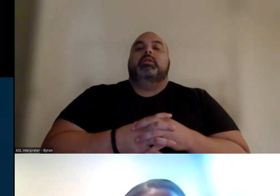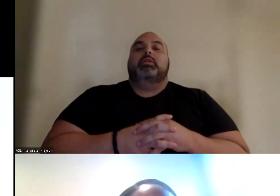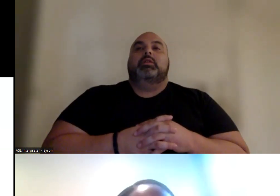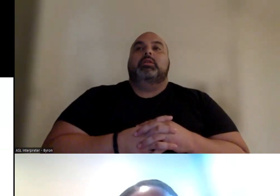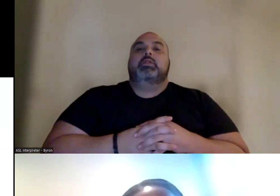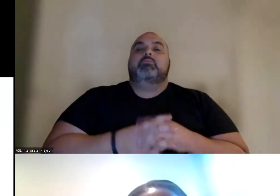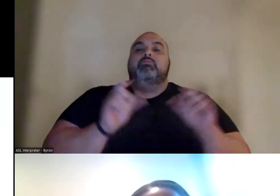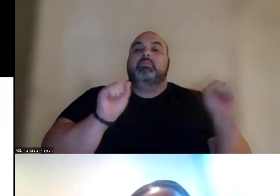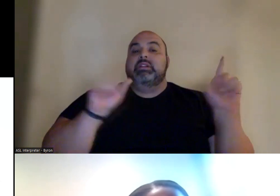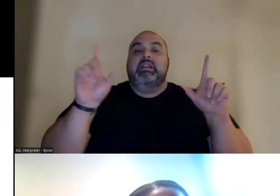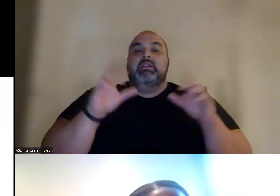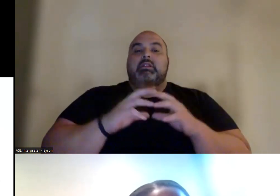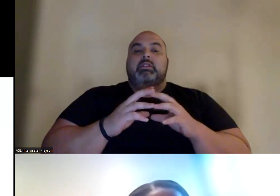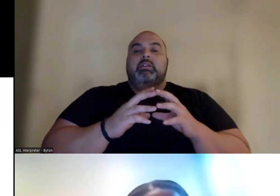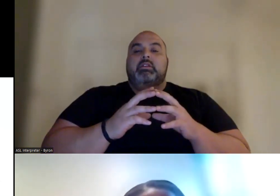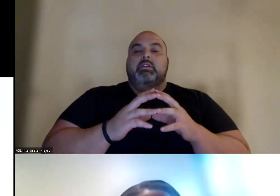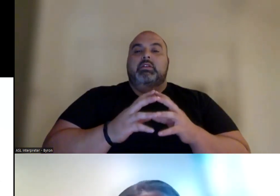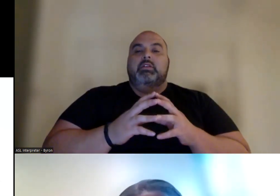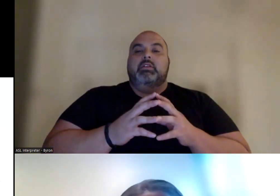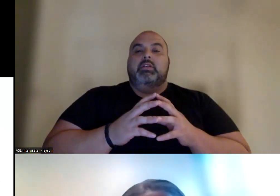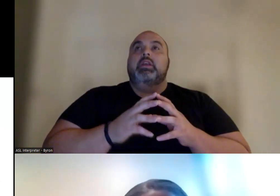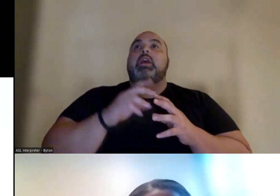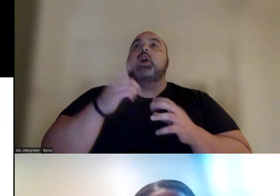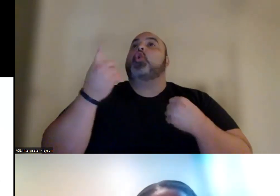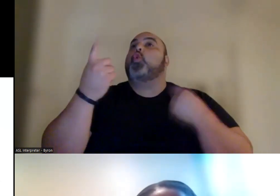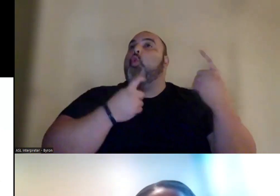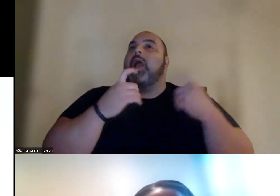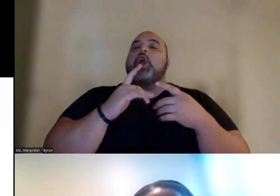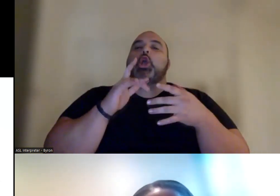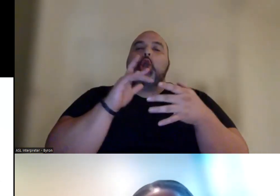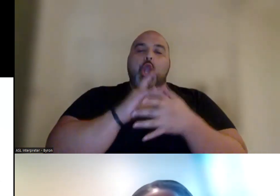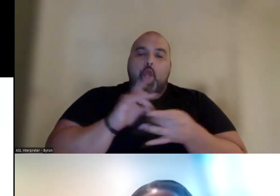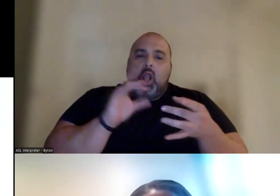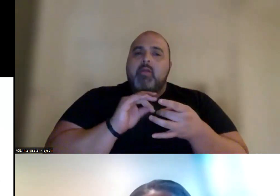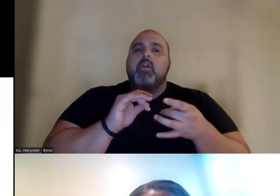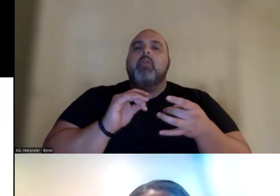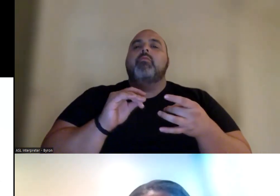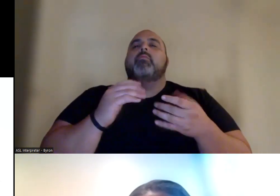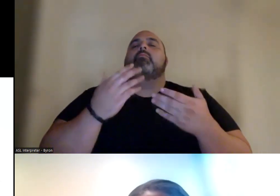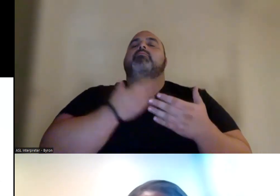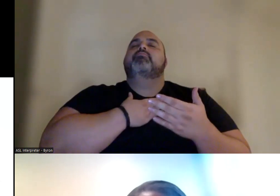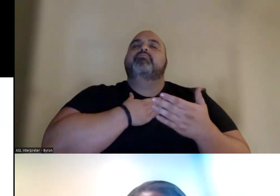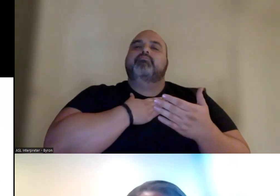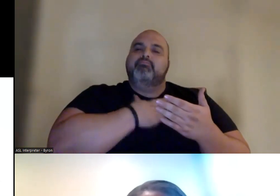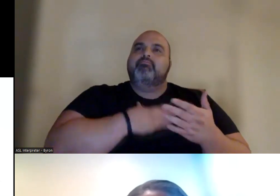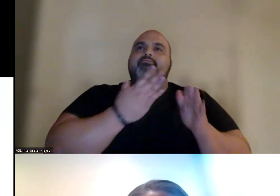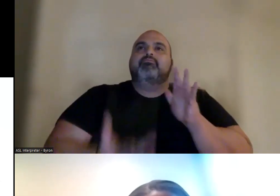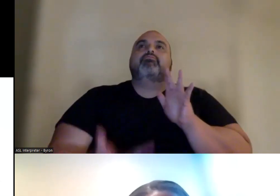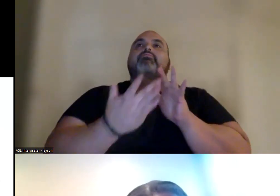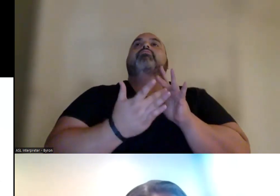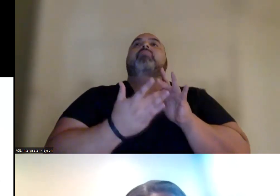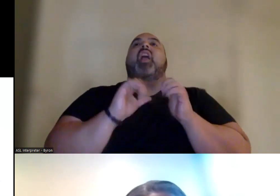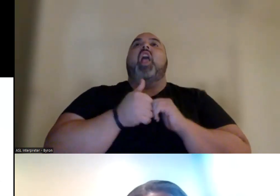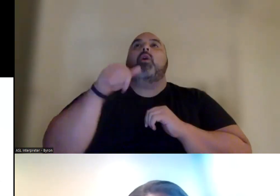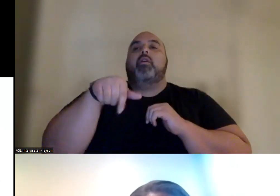next slide. Uh, if you have questions or comments, um, please reach out to us at the